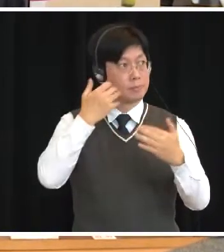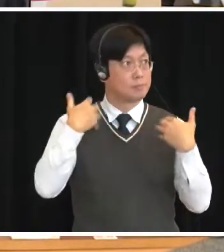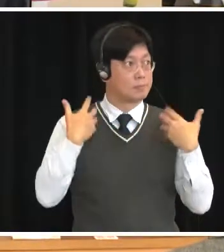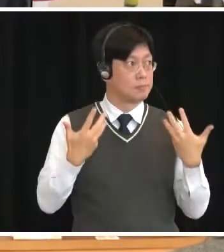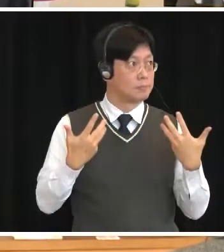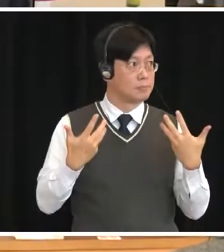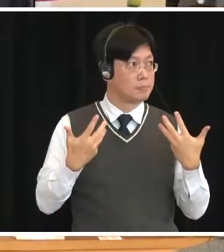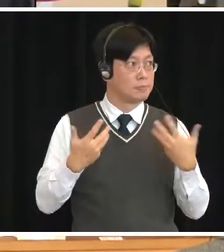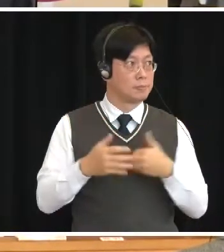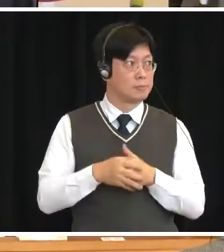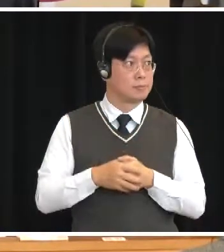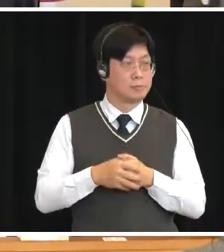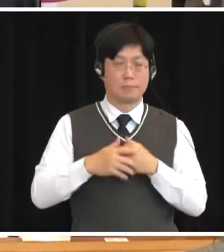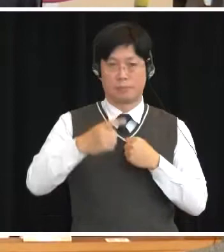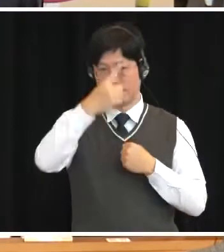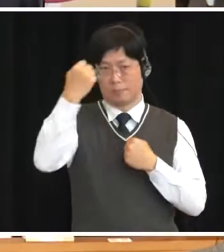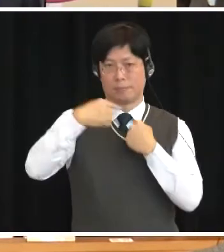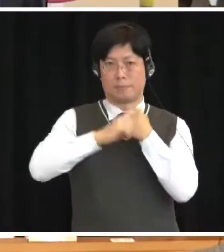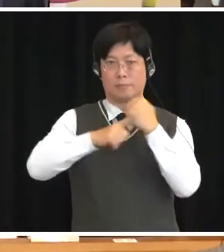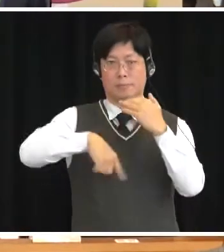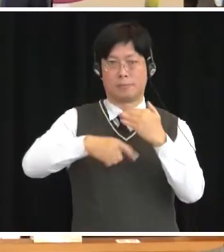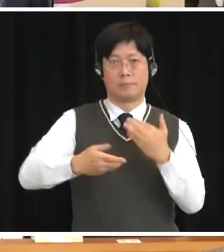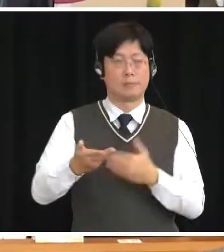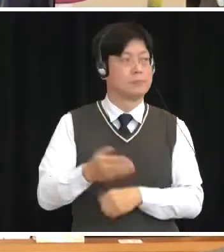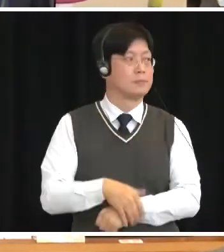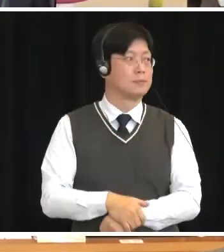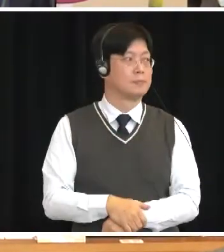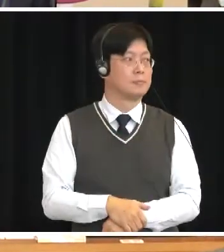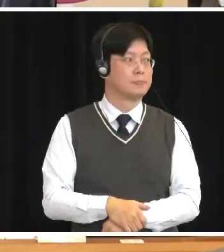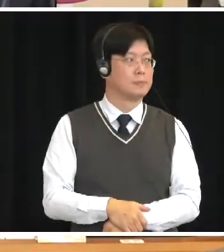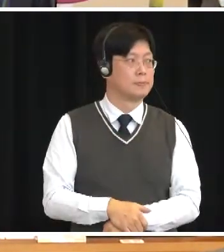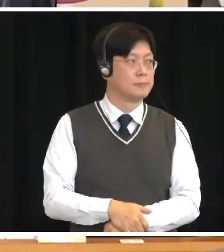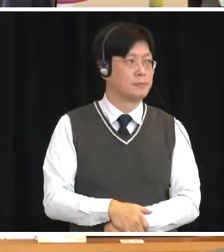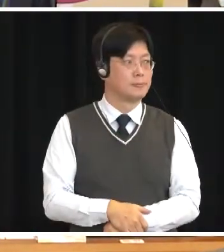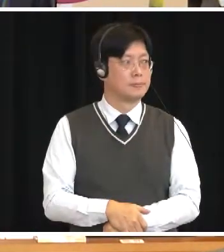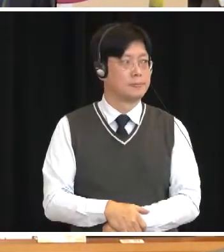Judicial Yuan or the Ministry of Justice? The Judicial Yuan,